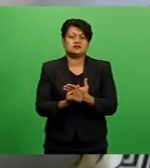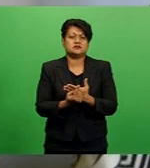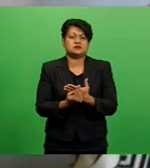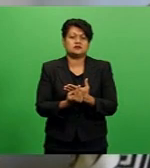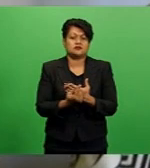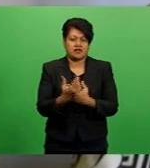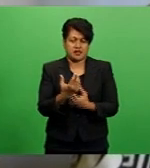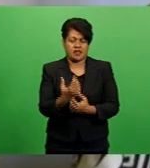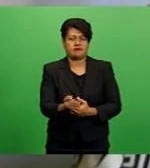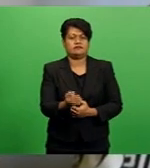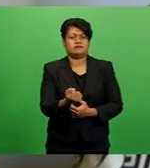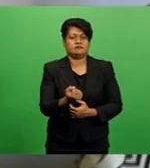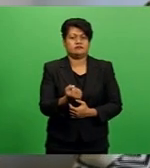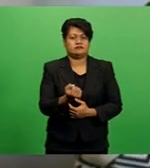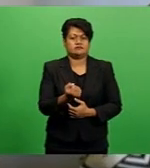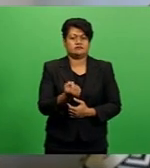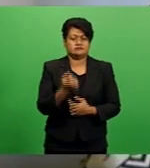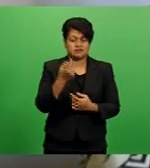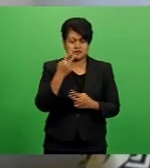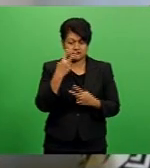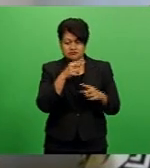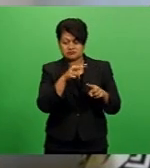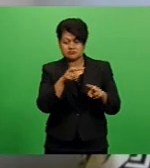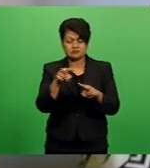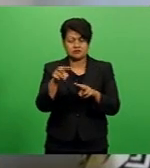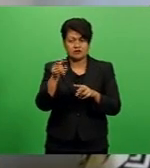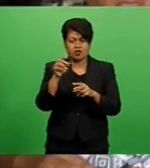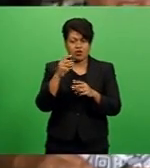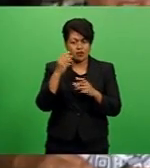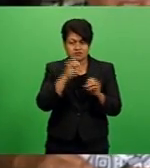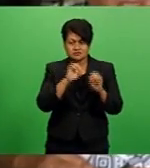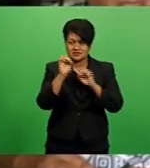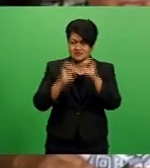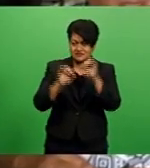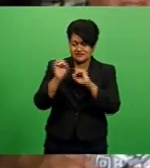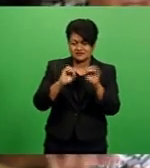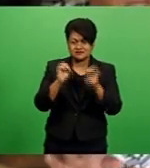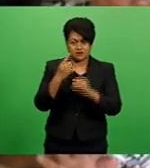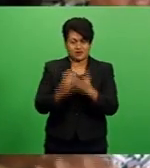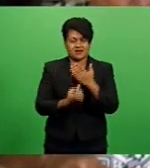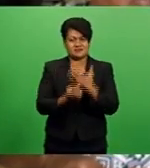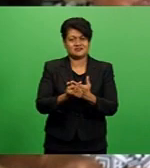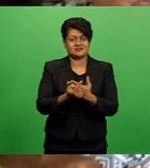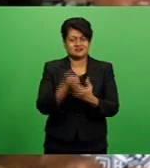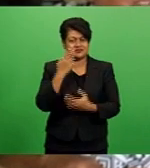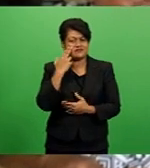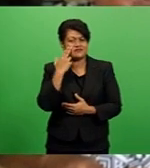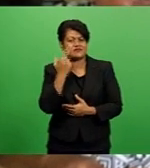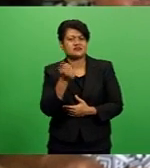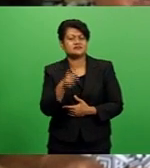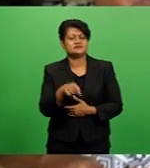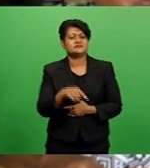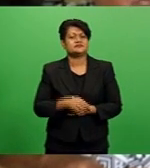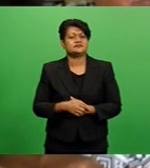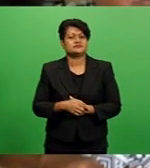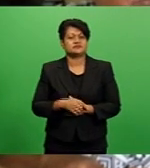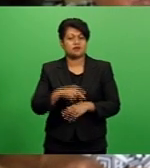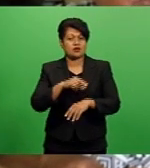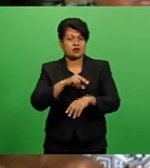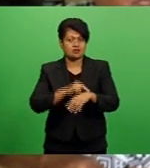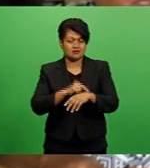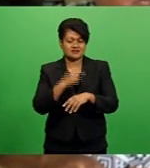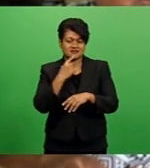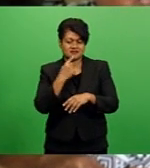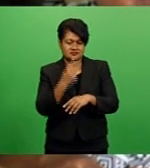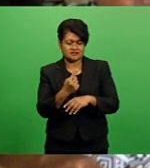and then after our intervention, it sort of go down again. Dr. Rawalai says following cyclones